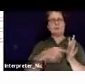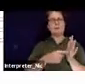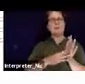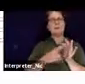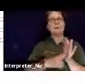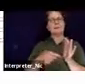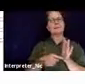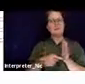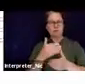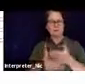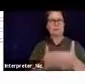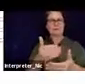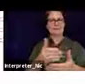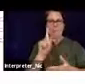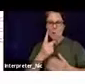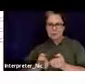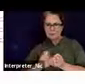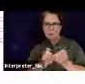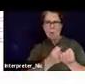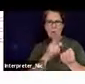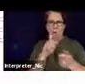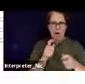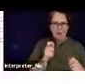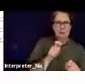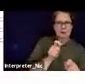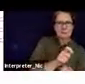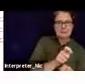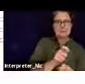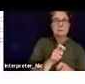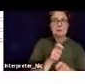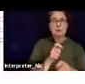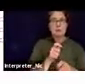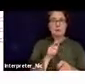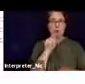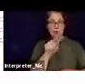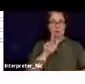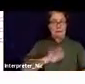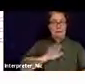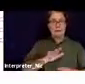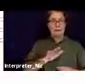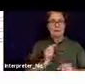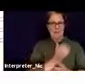during the recruitment process to enable you to demonstrate your full potential?